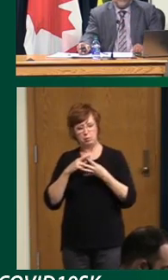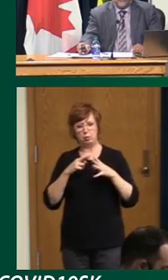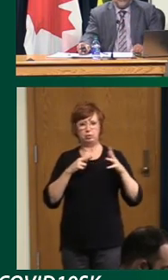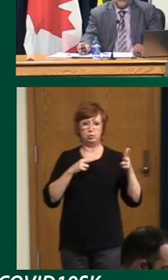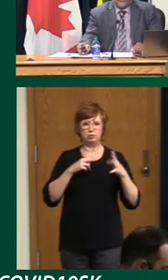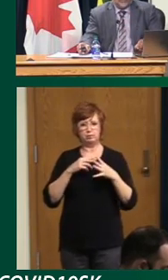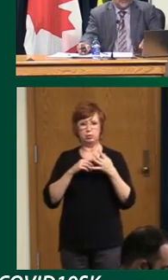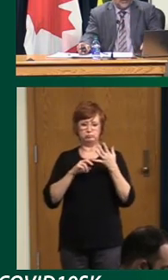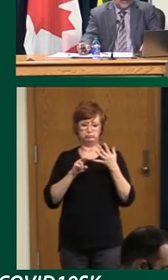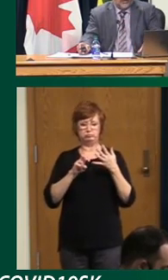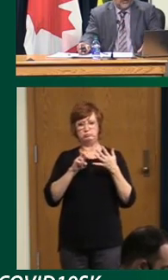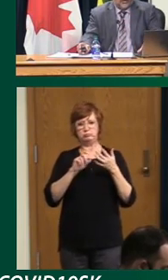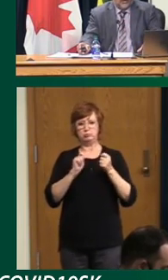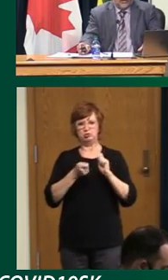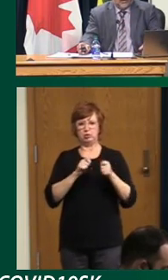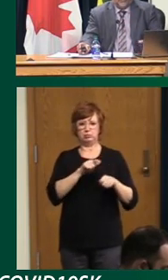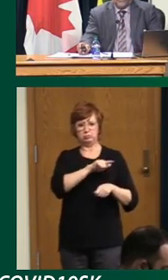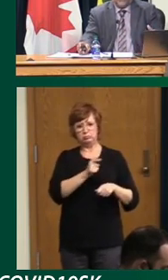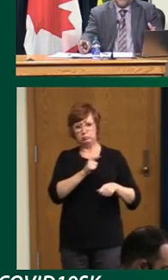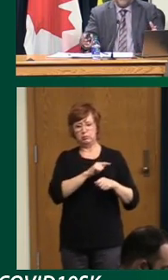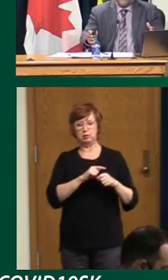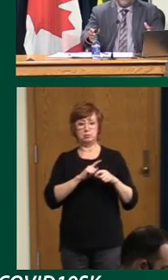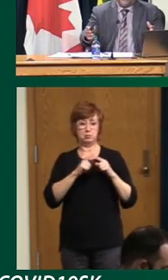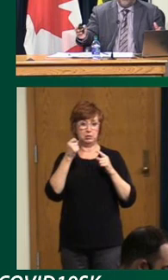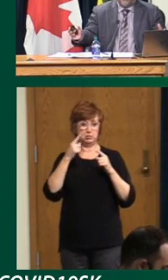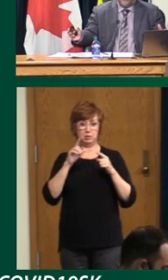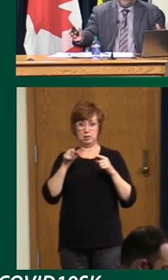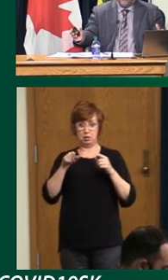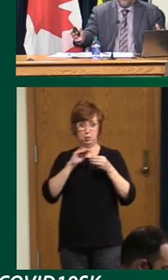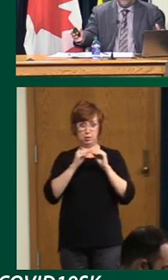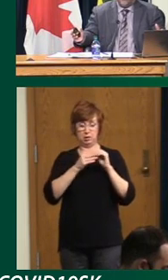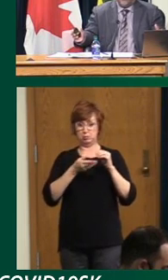go up and down based on, how many cases